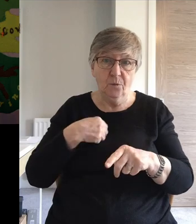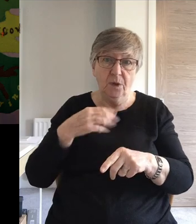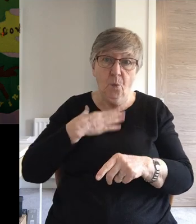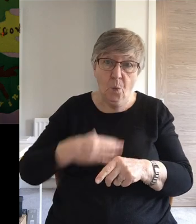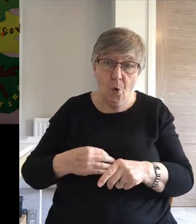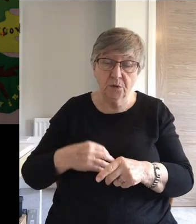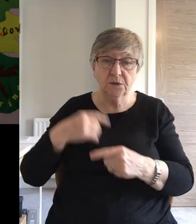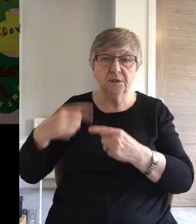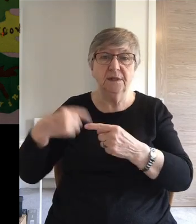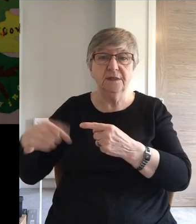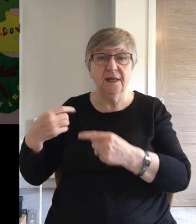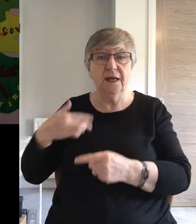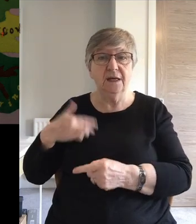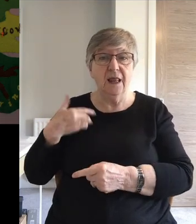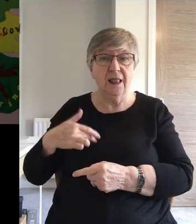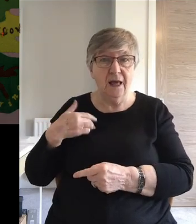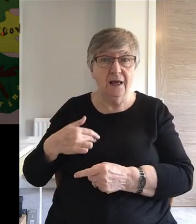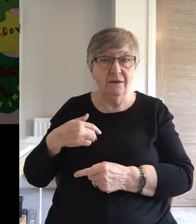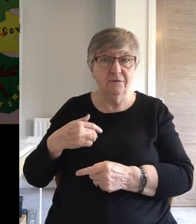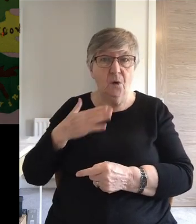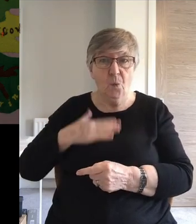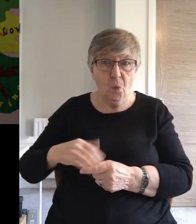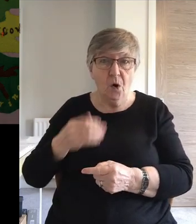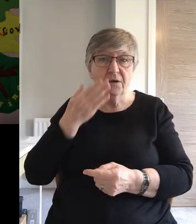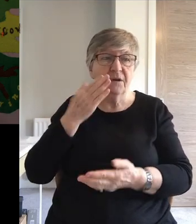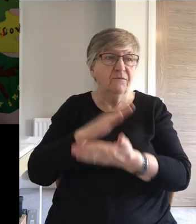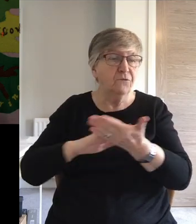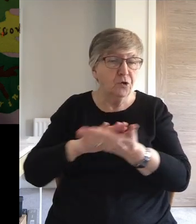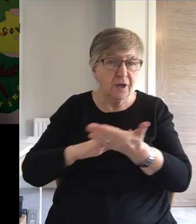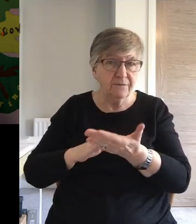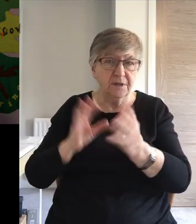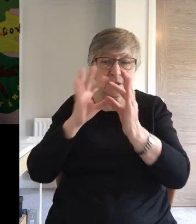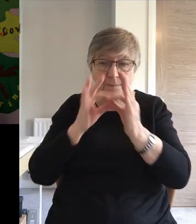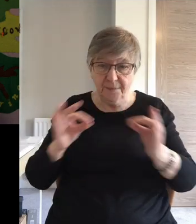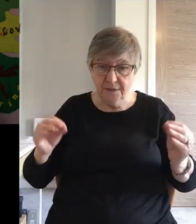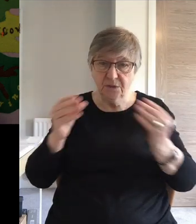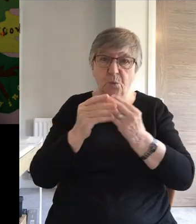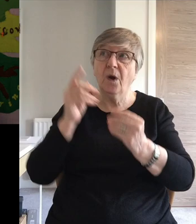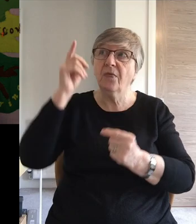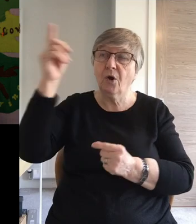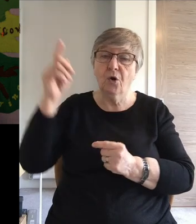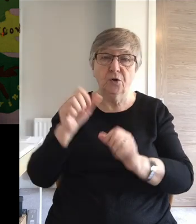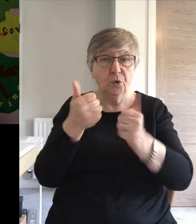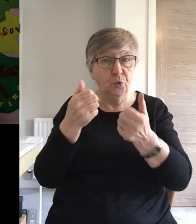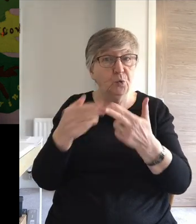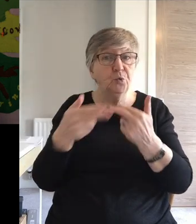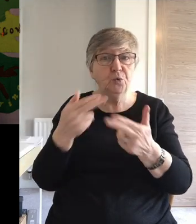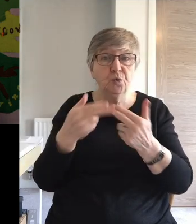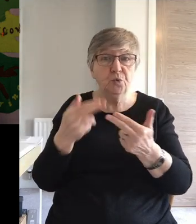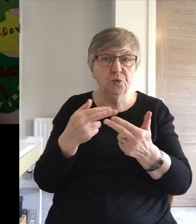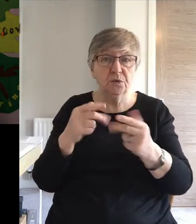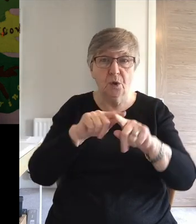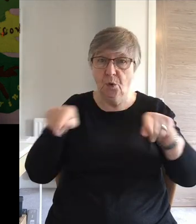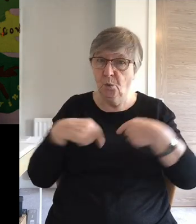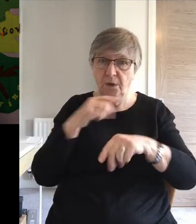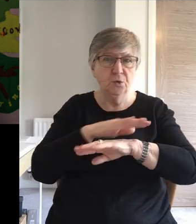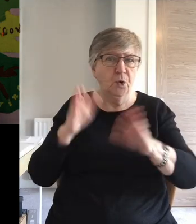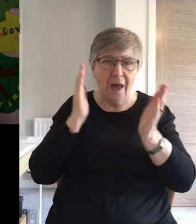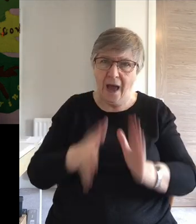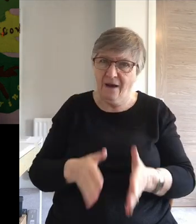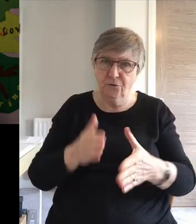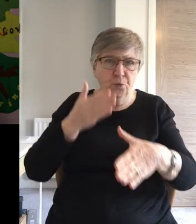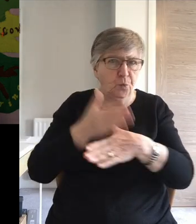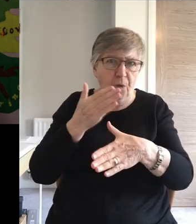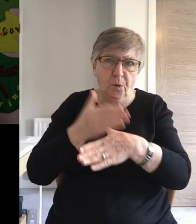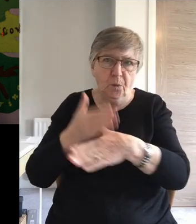So if we want eternal life, if we want forgiveness, if we want peace with God, The good news is that we don't have